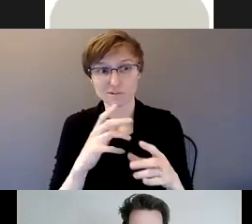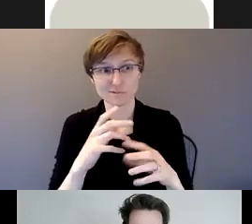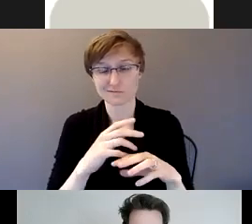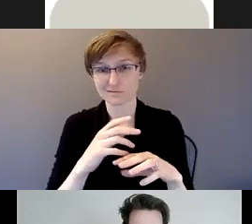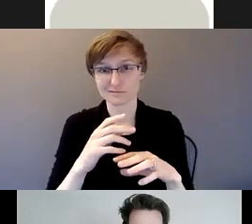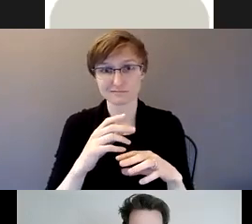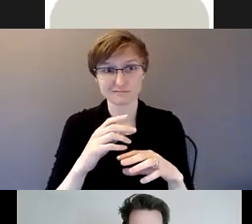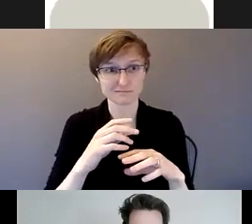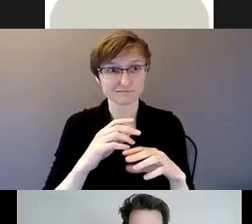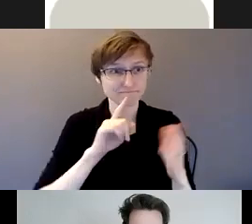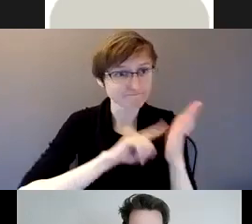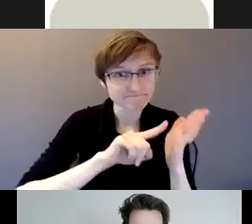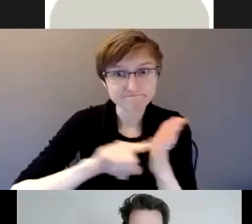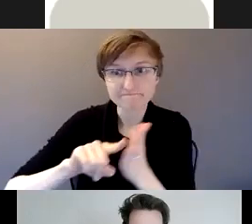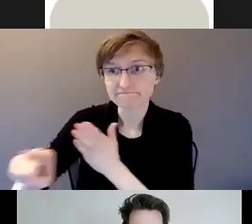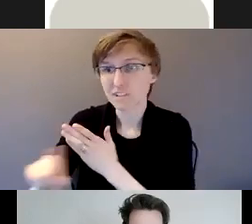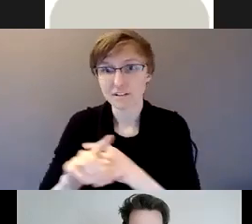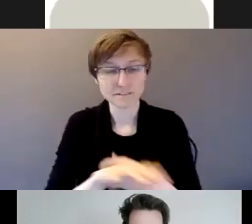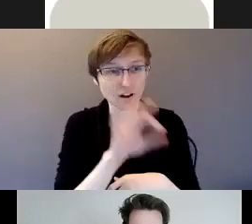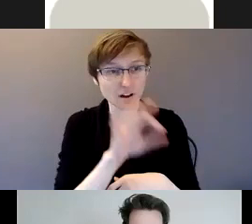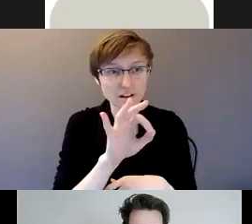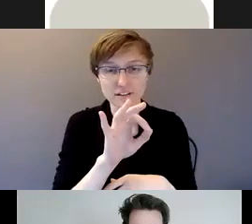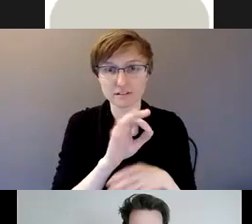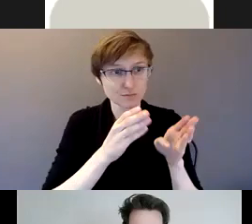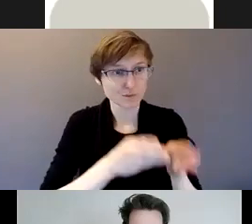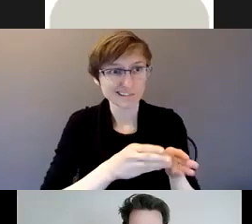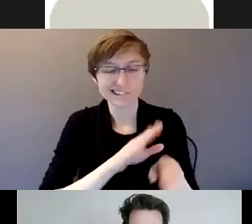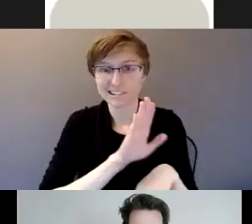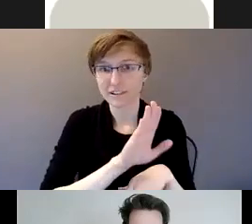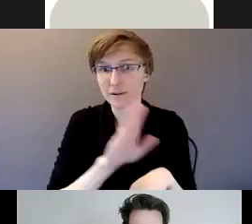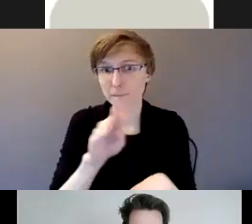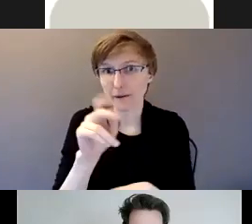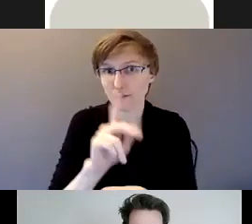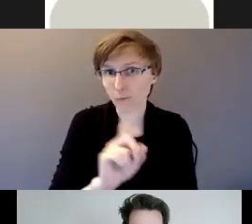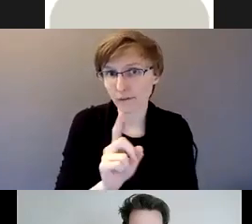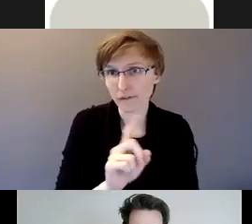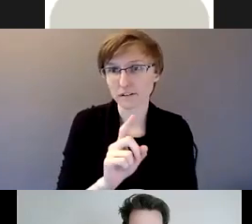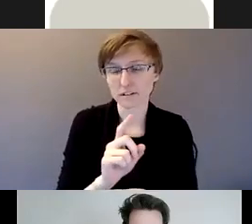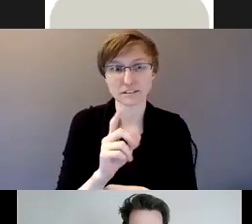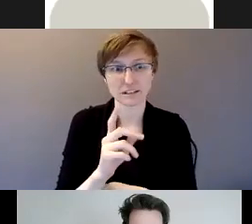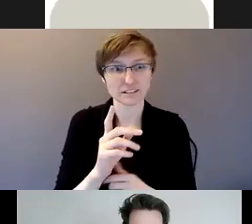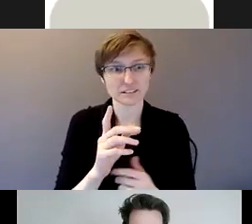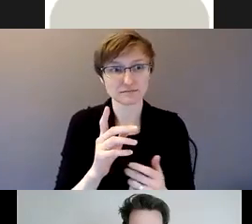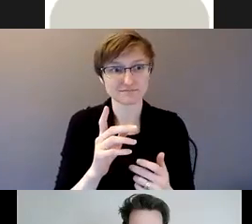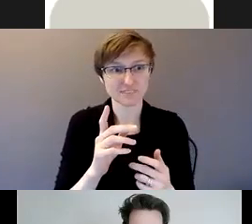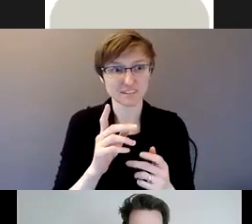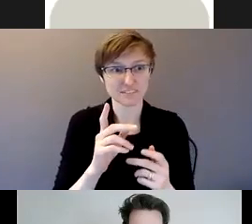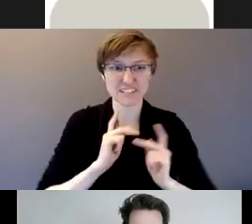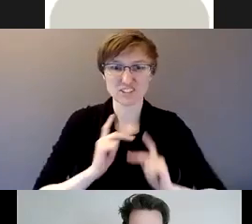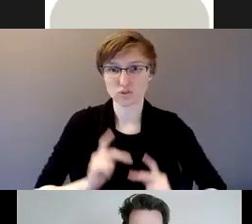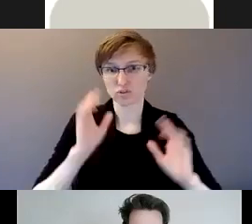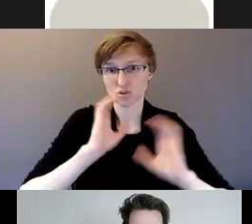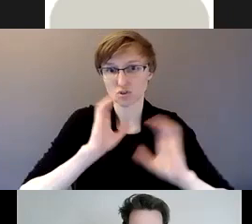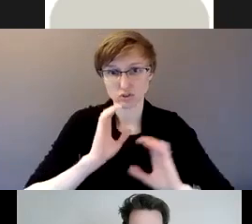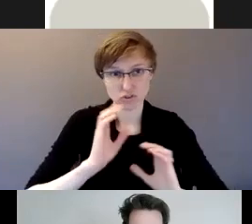next of kin, to find out where they bank, to find out, what's the state of their property. Physical searches. That's one of the other things that we